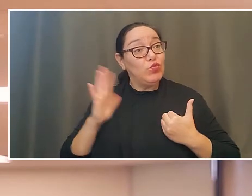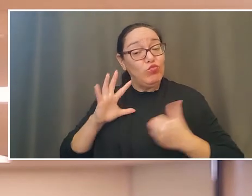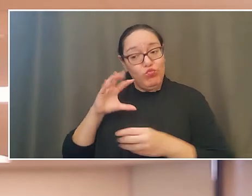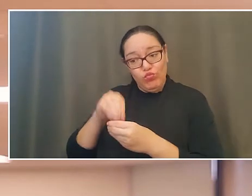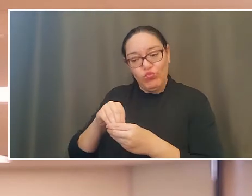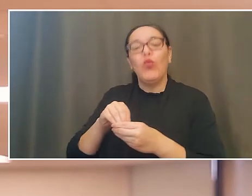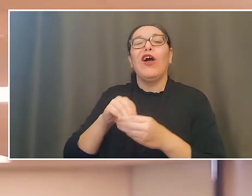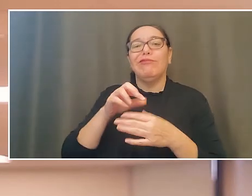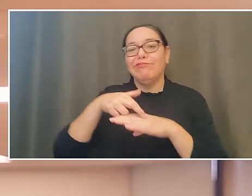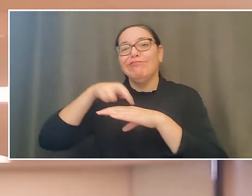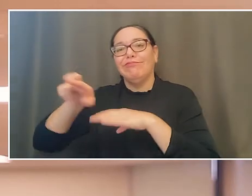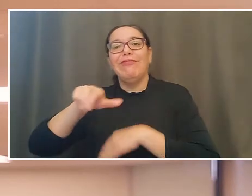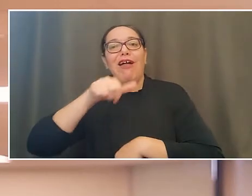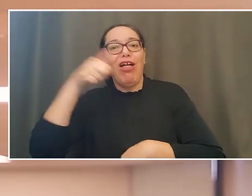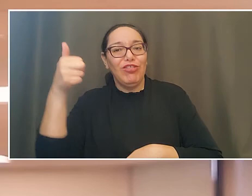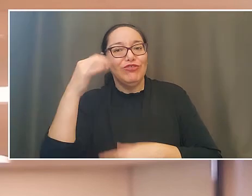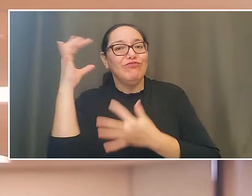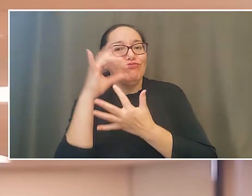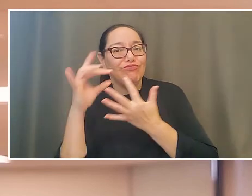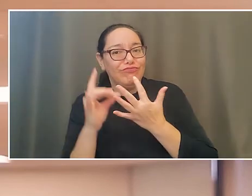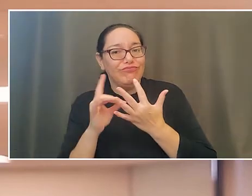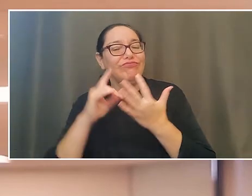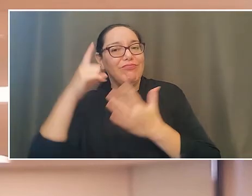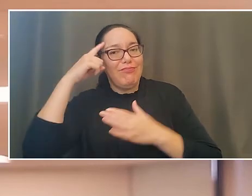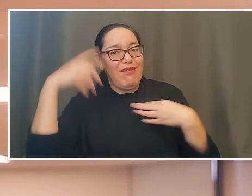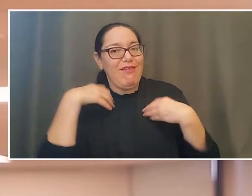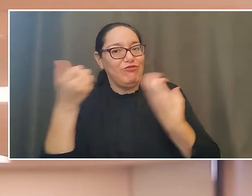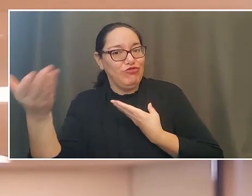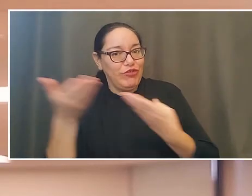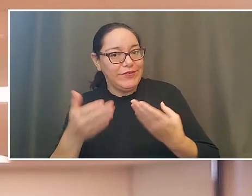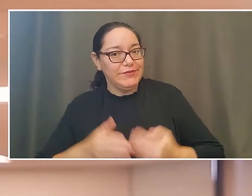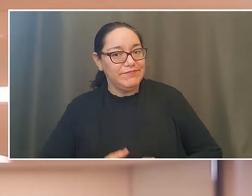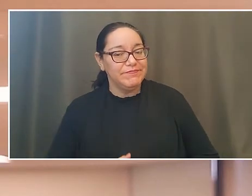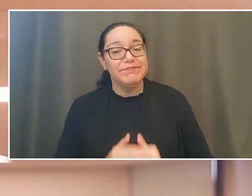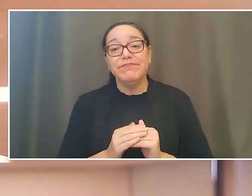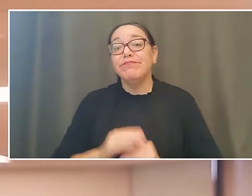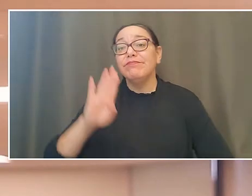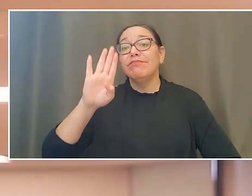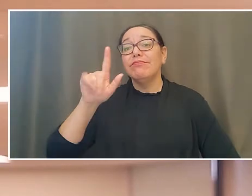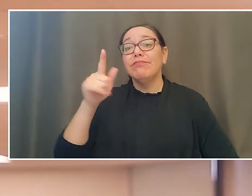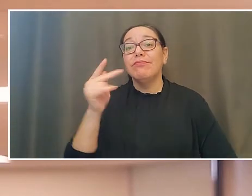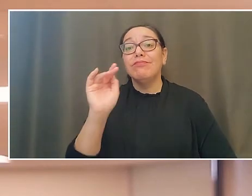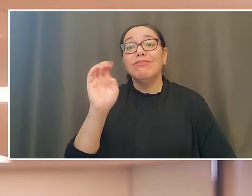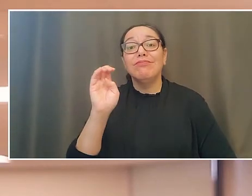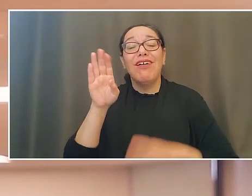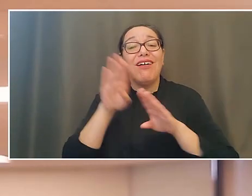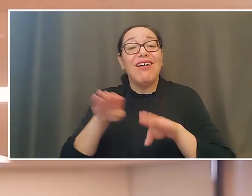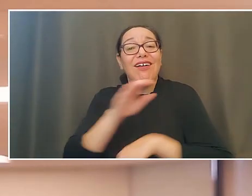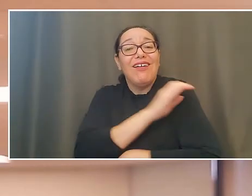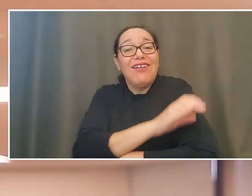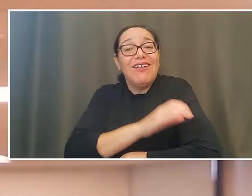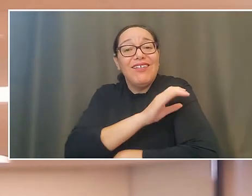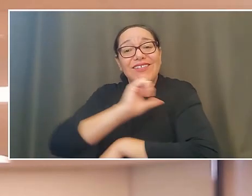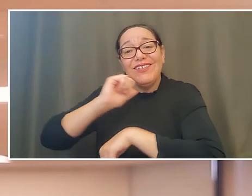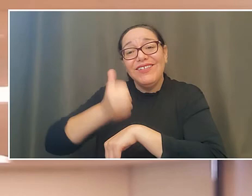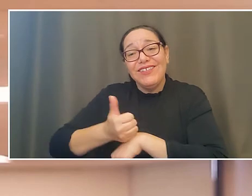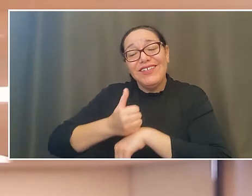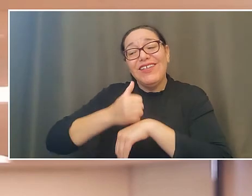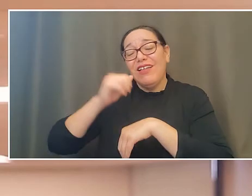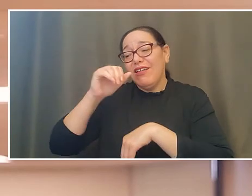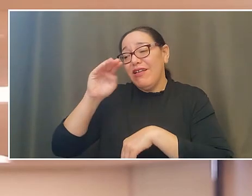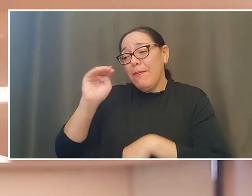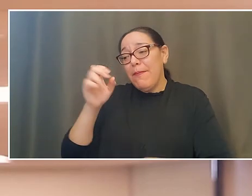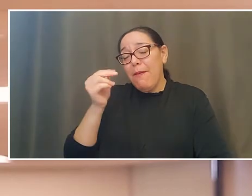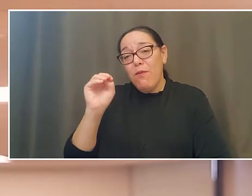mental health services. Blythe Children's Clinic established a memorandum of understanding with the Palo Verde